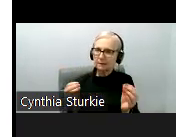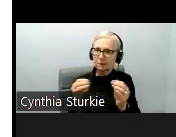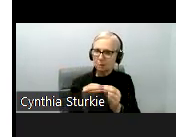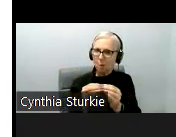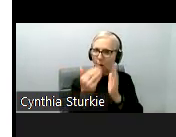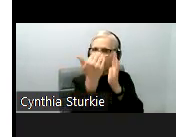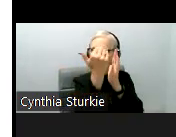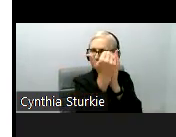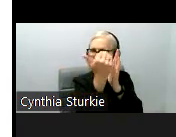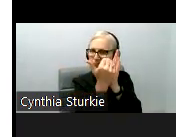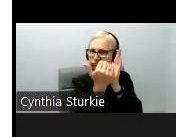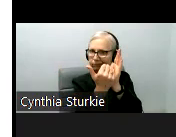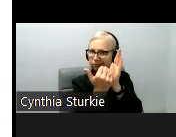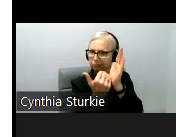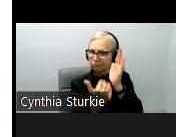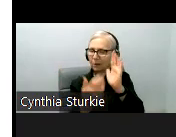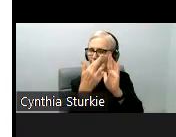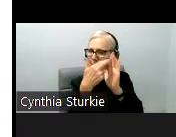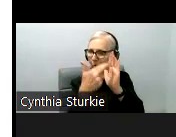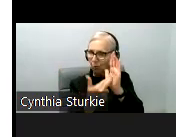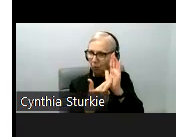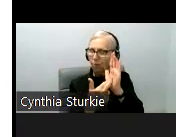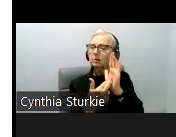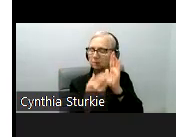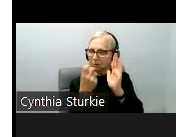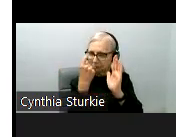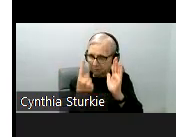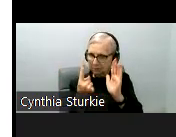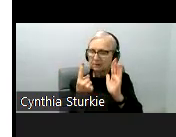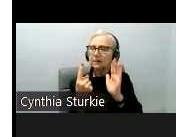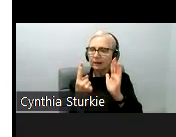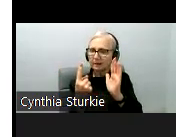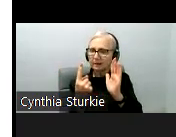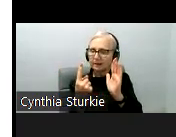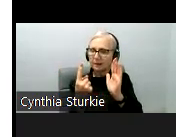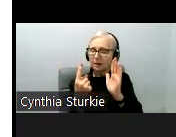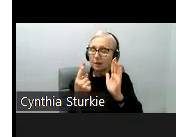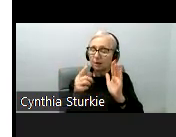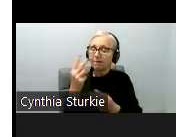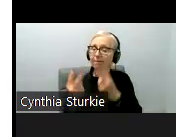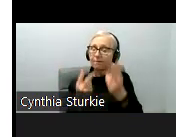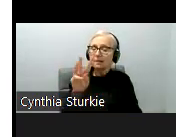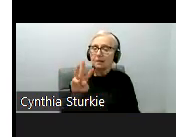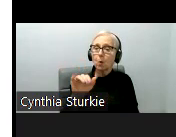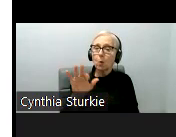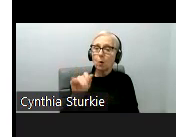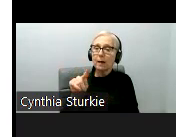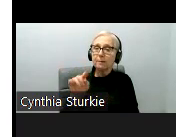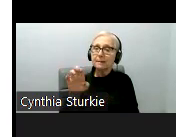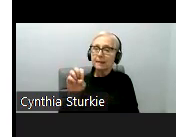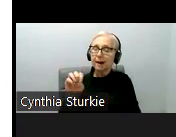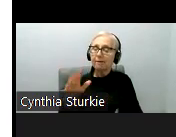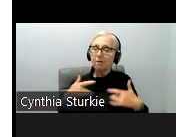the rules to make those a little more digestible. You can visit our website for upcoming events. And